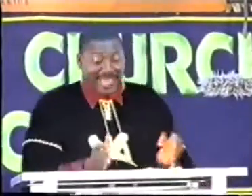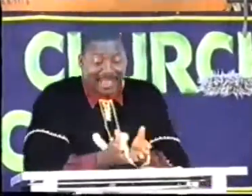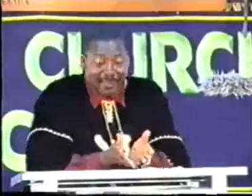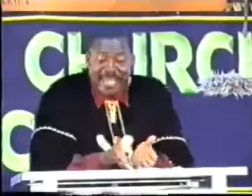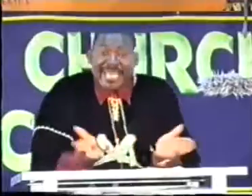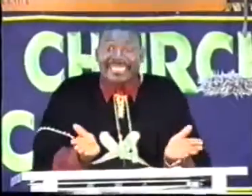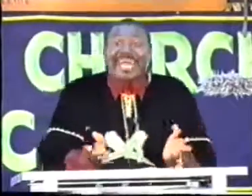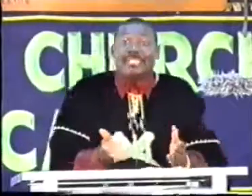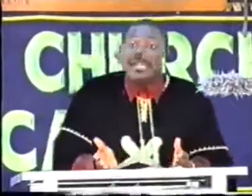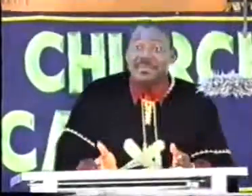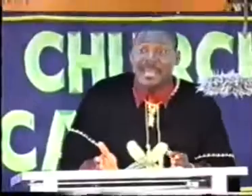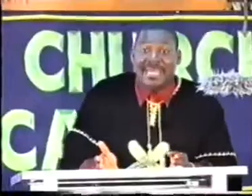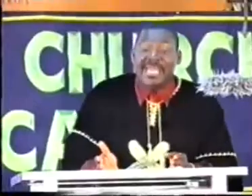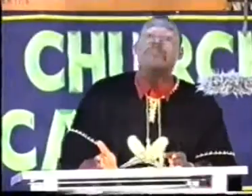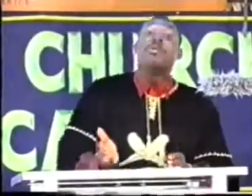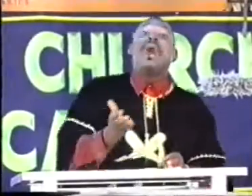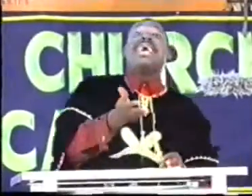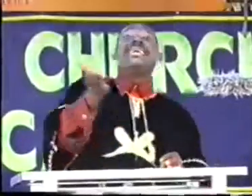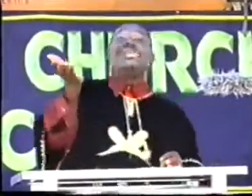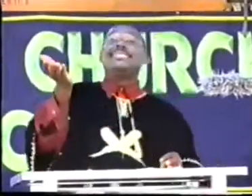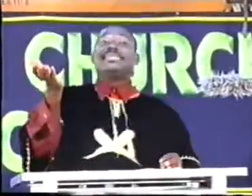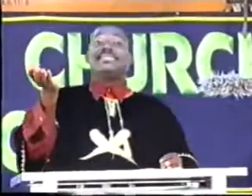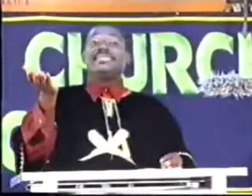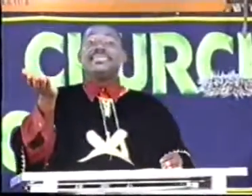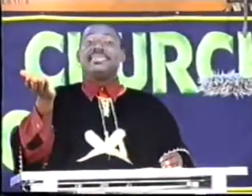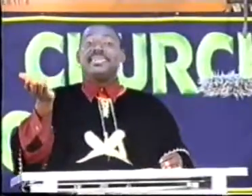He said, I'm making, tight and once my making. Me, why are you